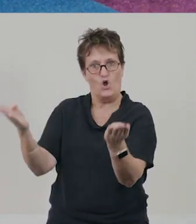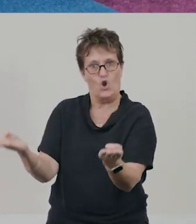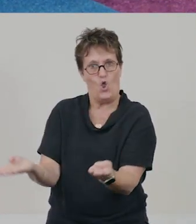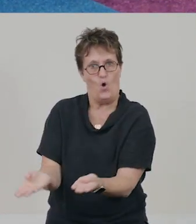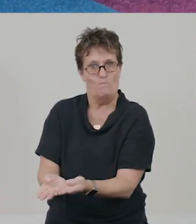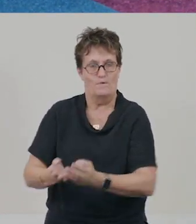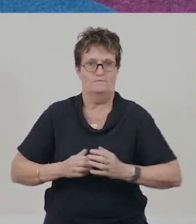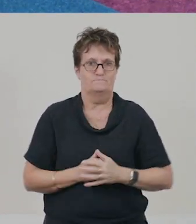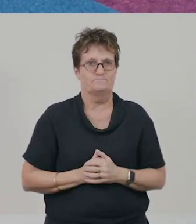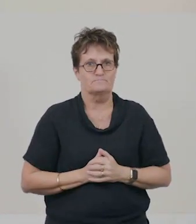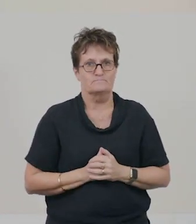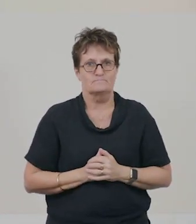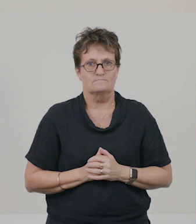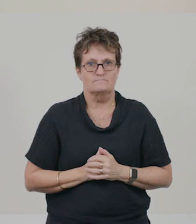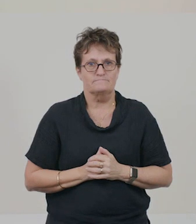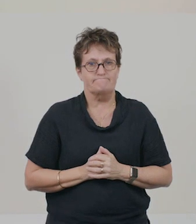the globe.